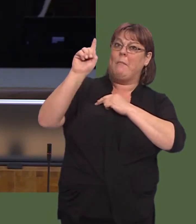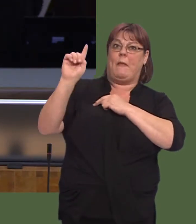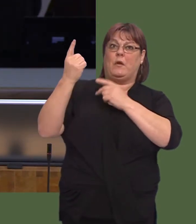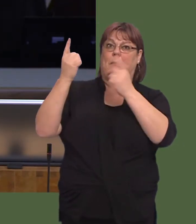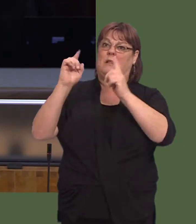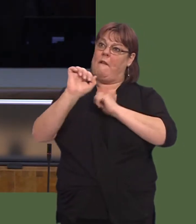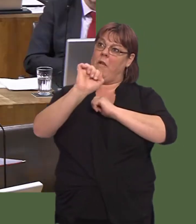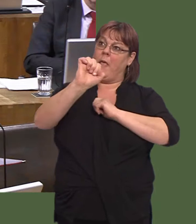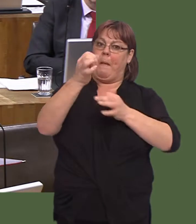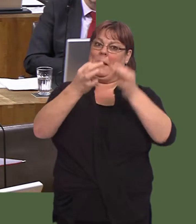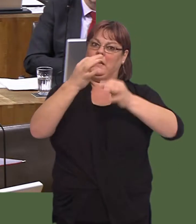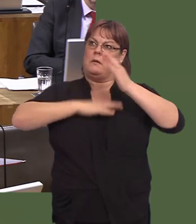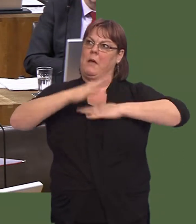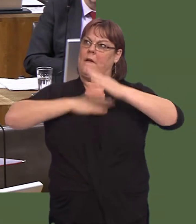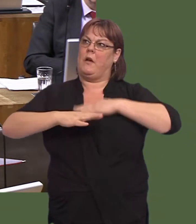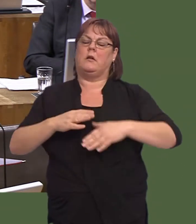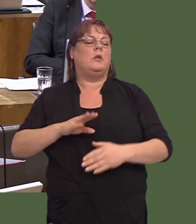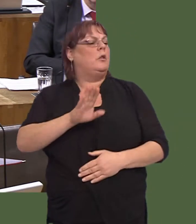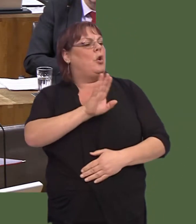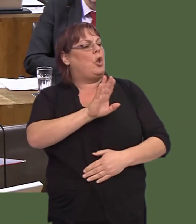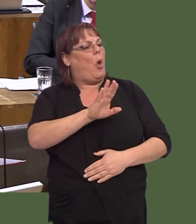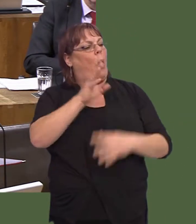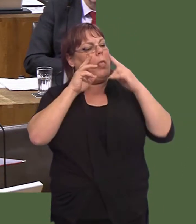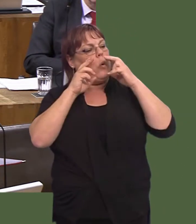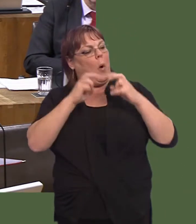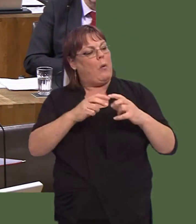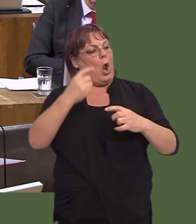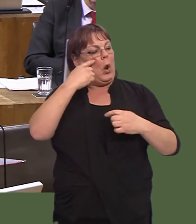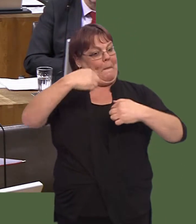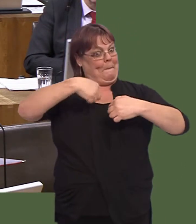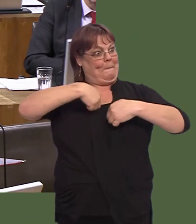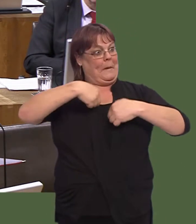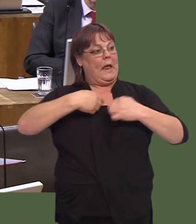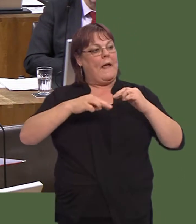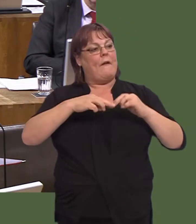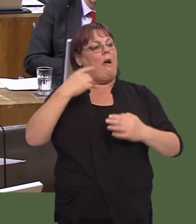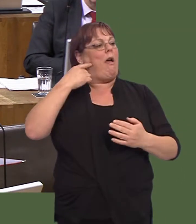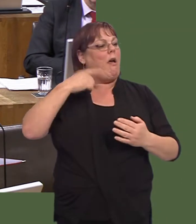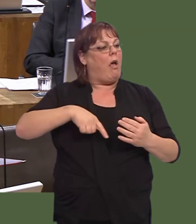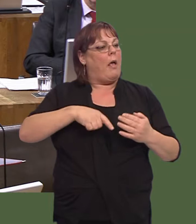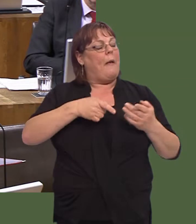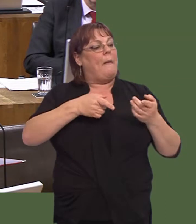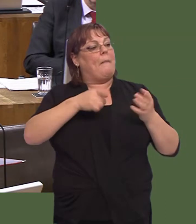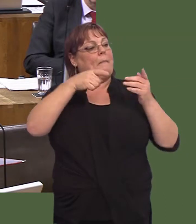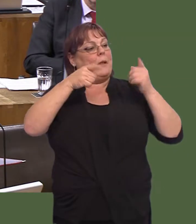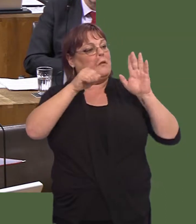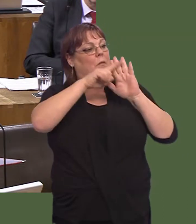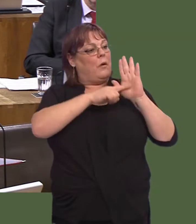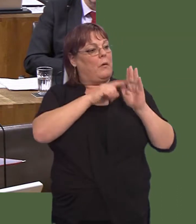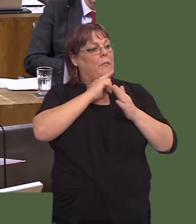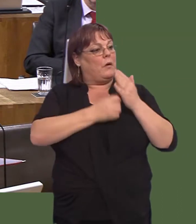political conduct. No, the inquiry will look at whether I have breached the ministerial code in relation to the answers I gave in November 2014 and